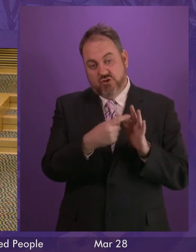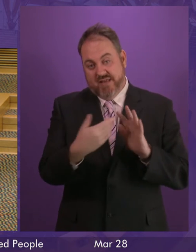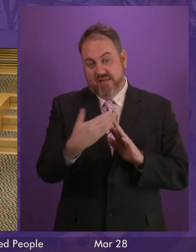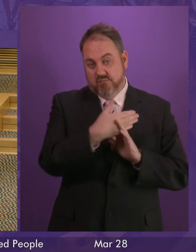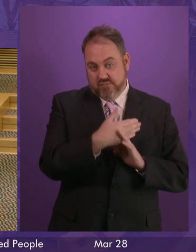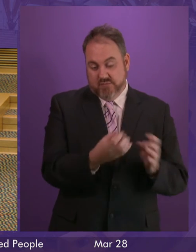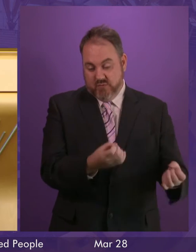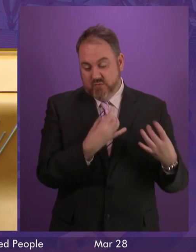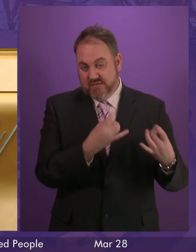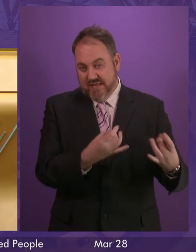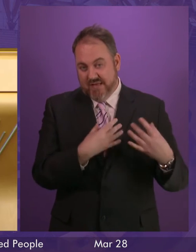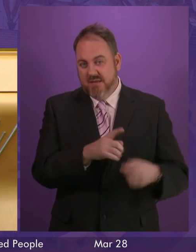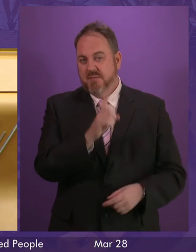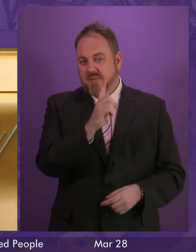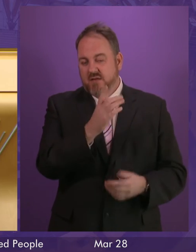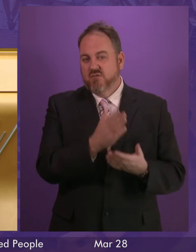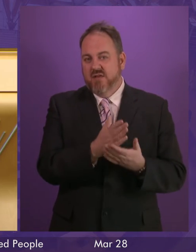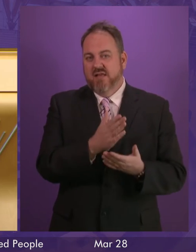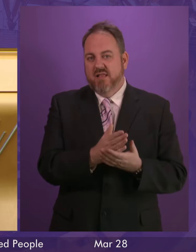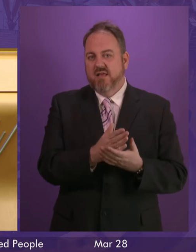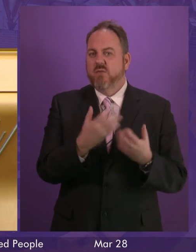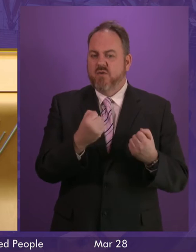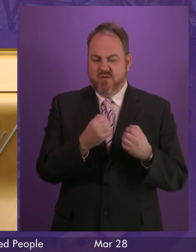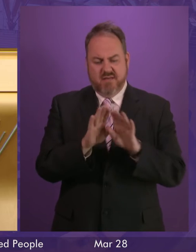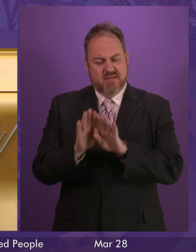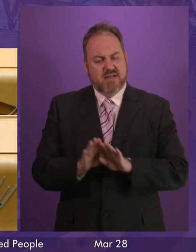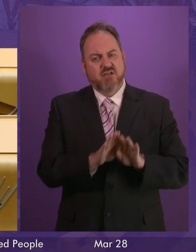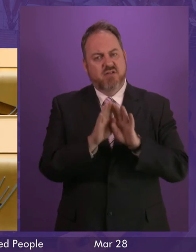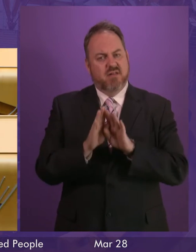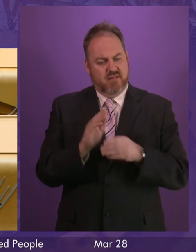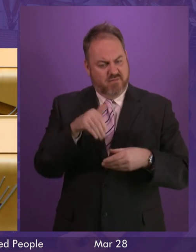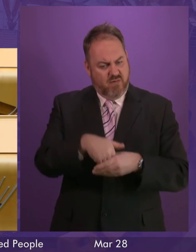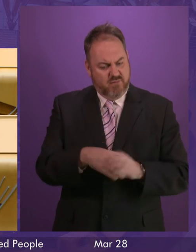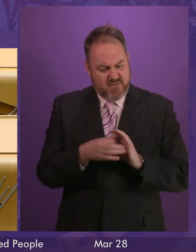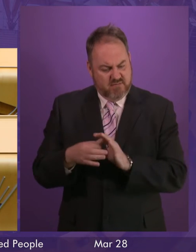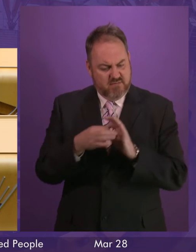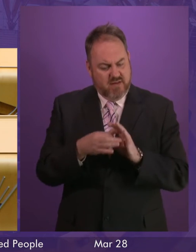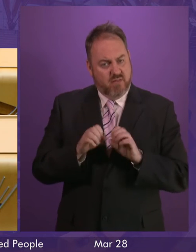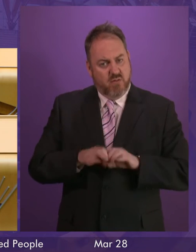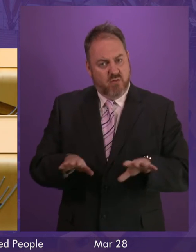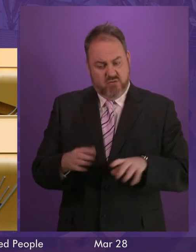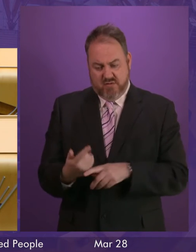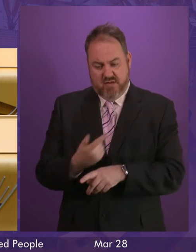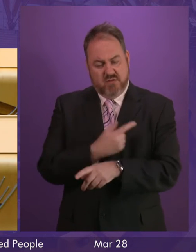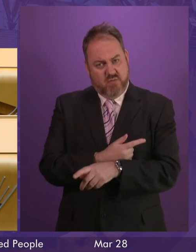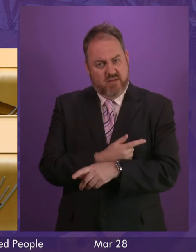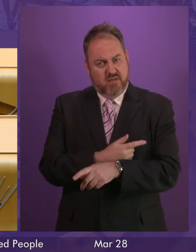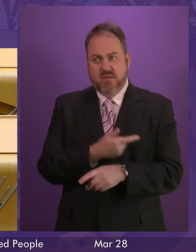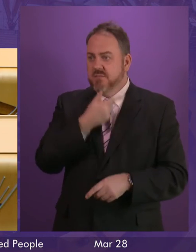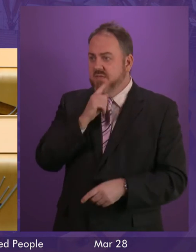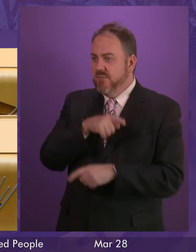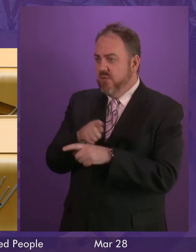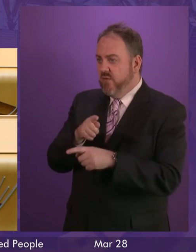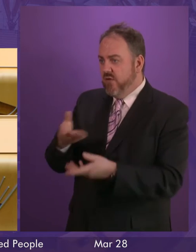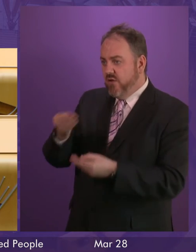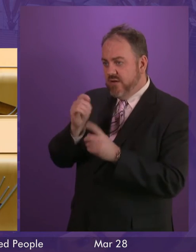I have to say the experience that I had with the National Involvement Network just the other day and at the launch last week, that people with learning disabilities were really keen